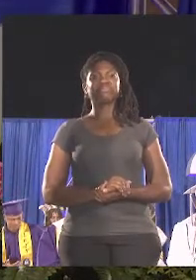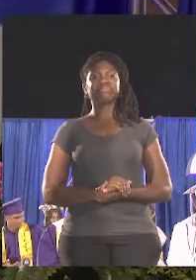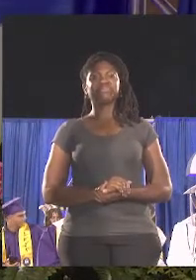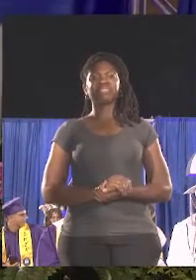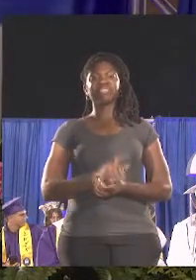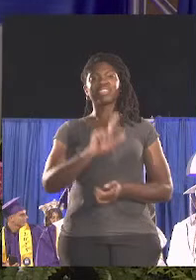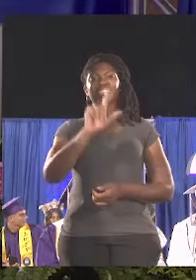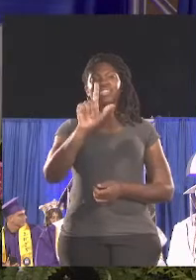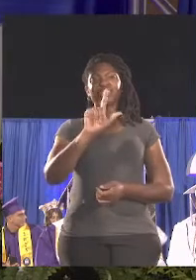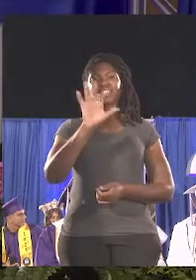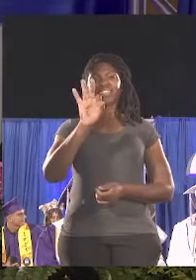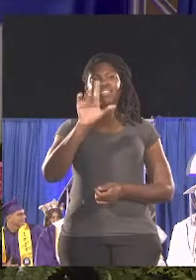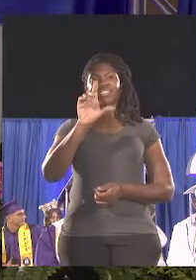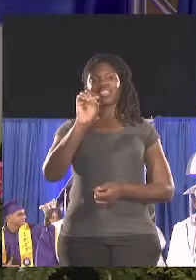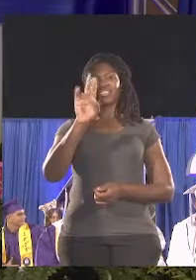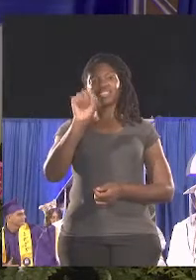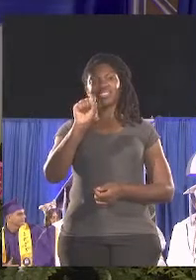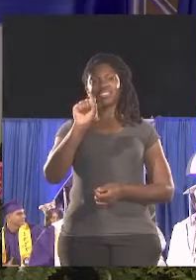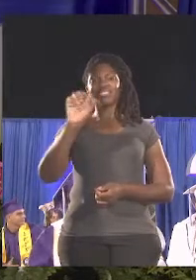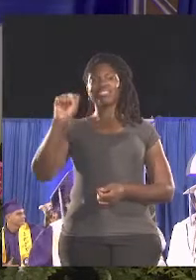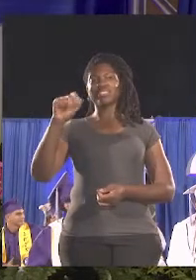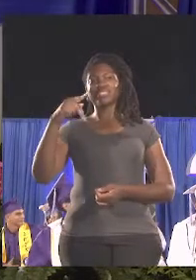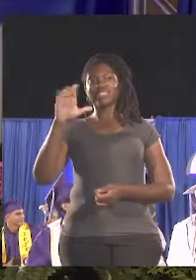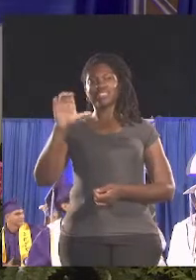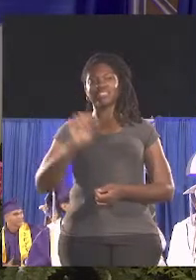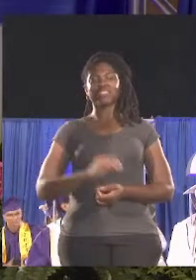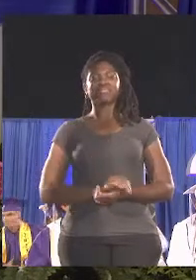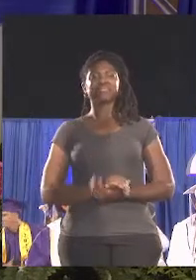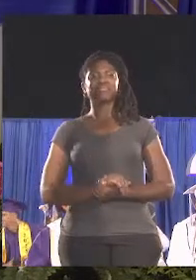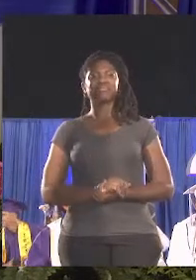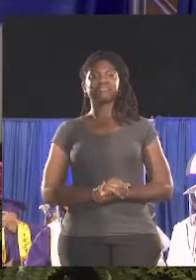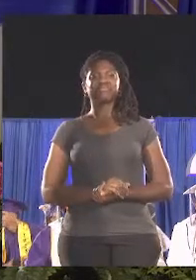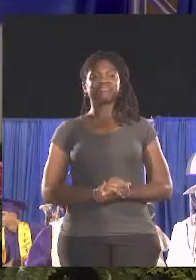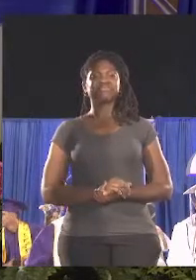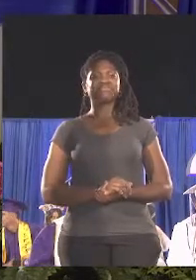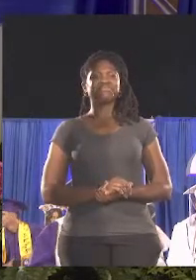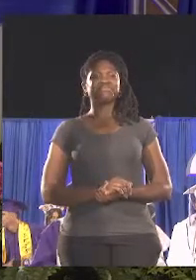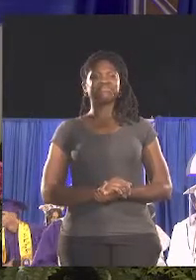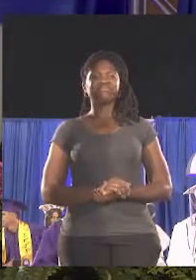Landon S. Flores, St. Phillips College.